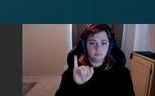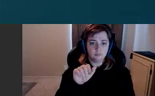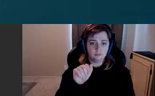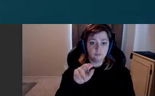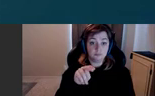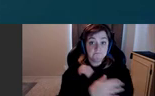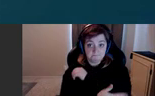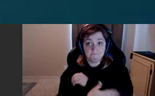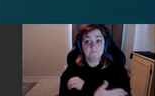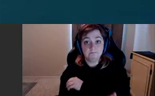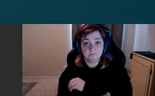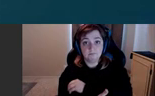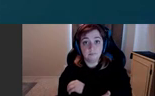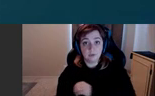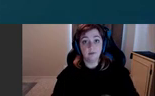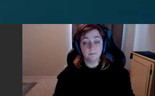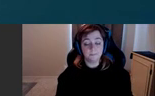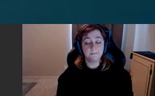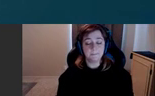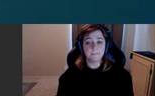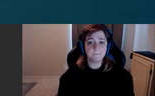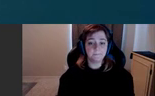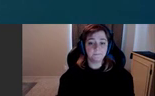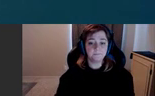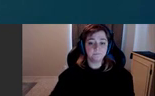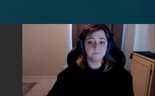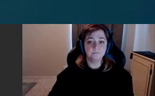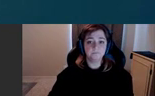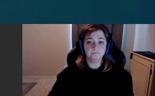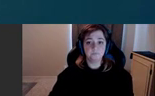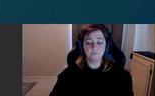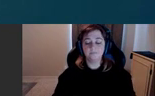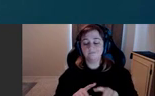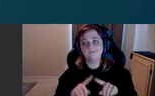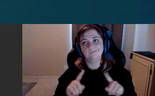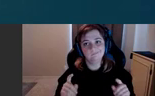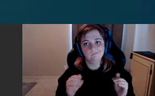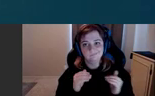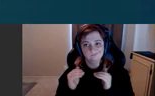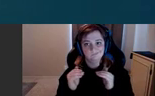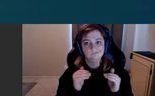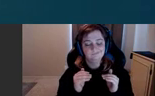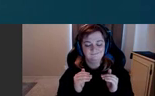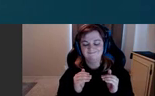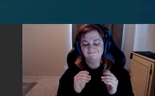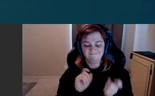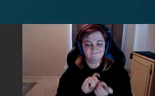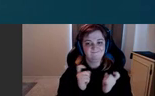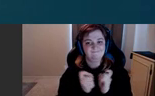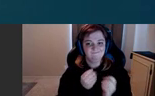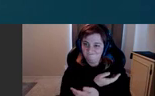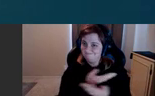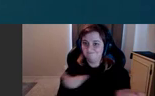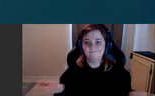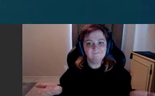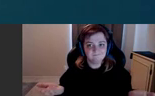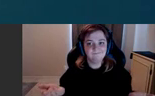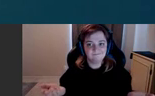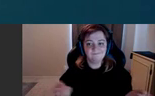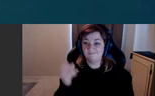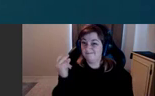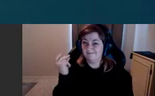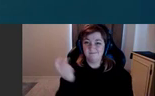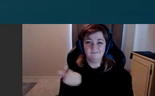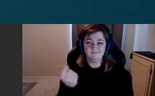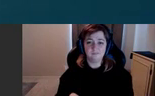country. It was a first world country. Unfortunately, war can change everything. With a snap of a